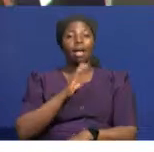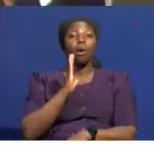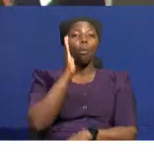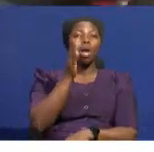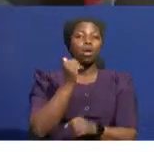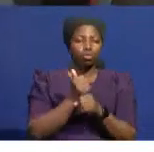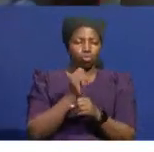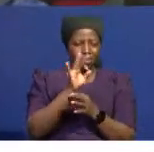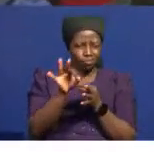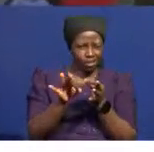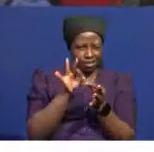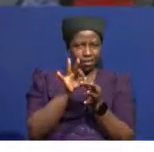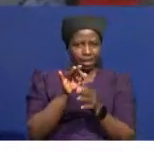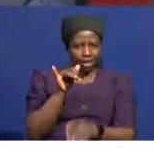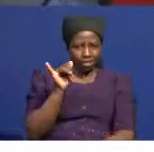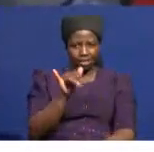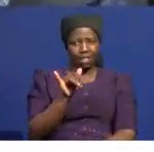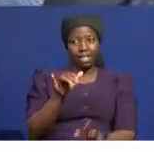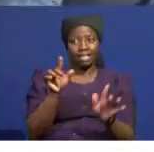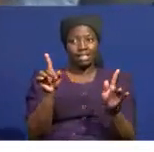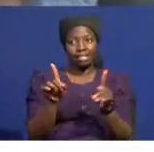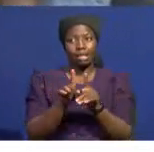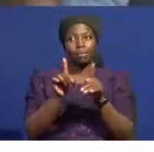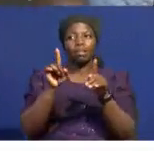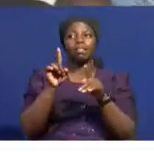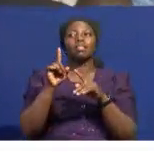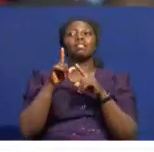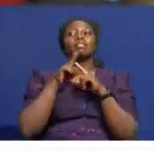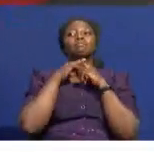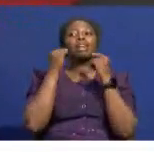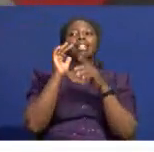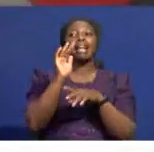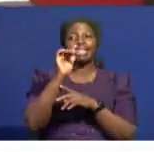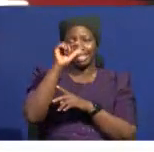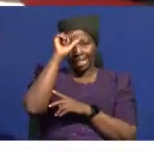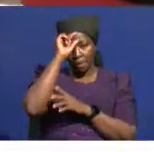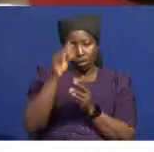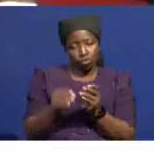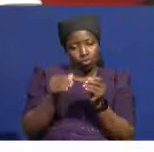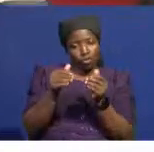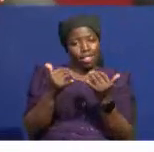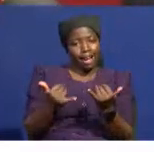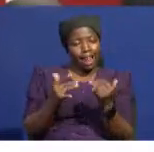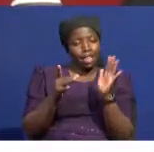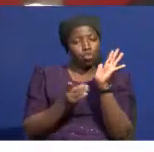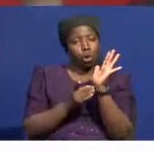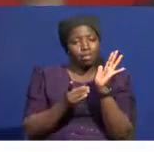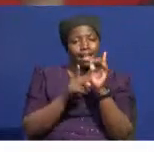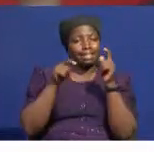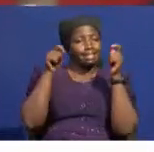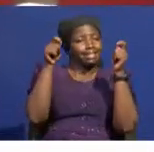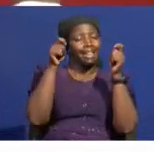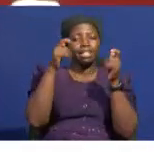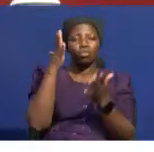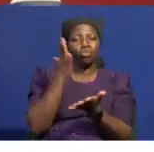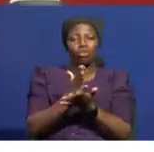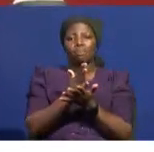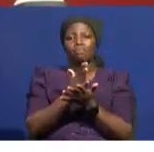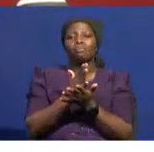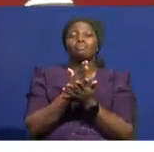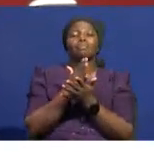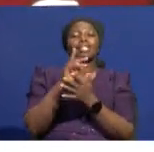exactly that. The clergy also urged the government to resolve the current medic strike and avert further suffering among